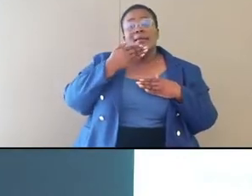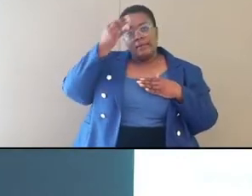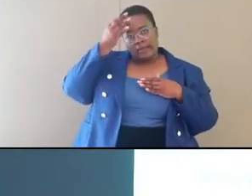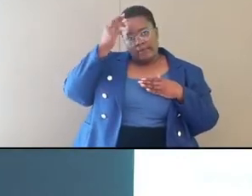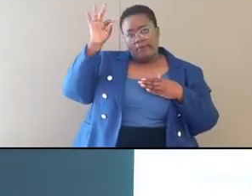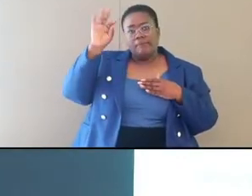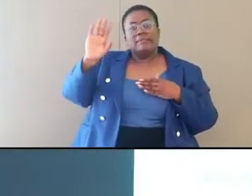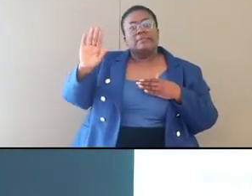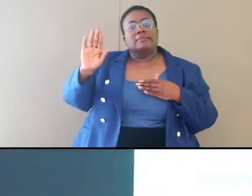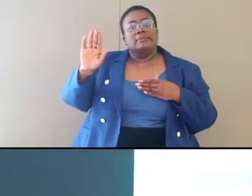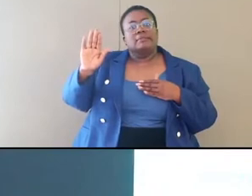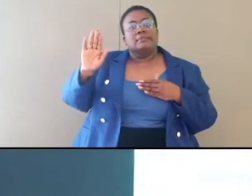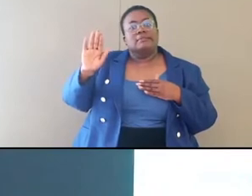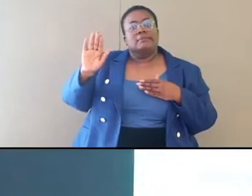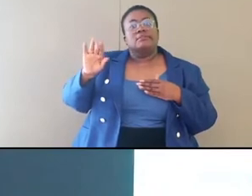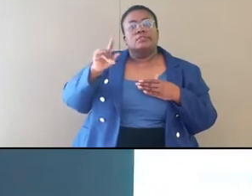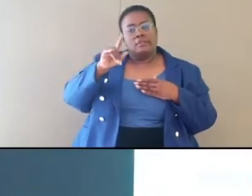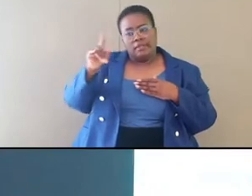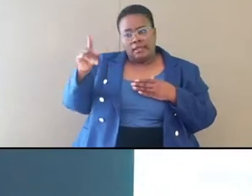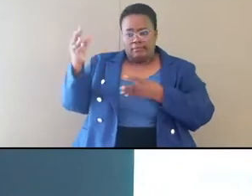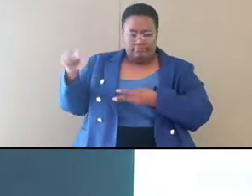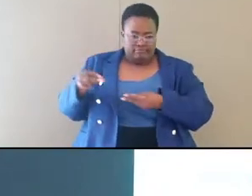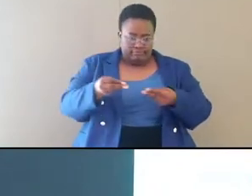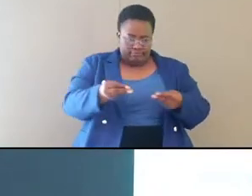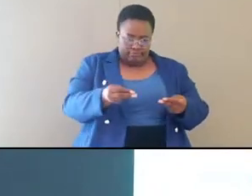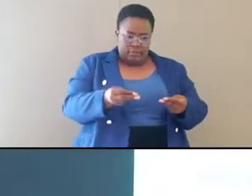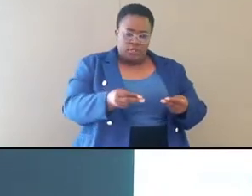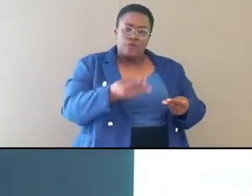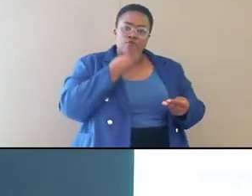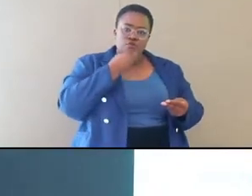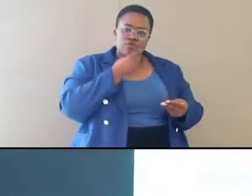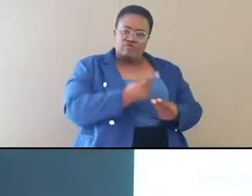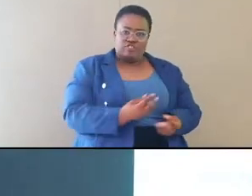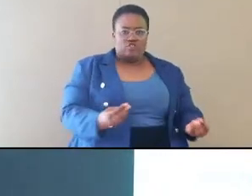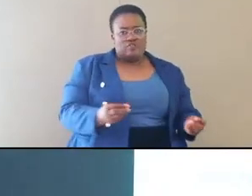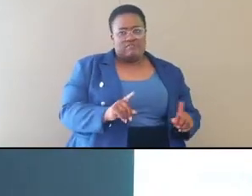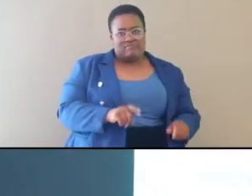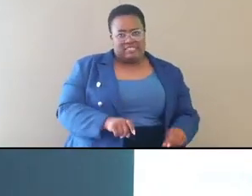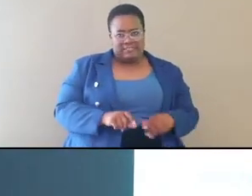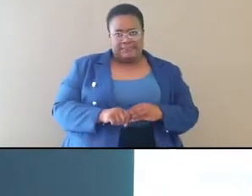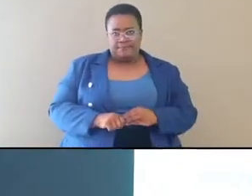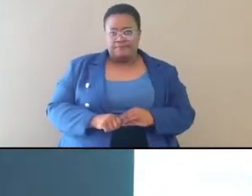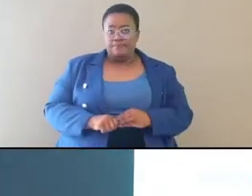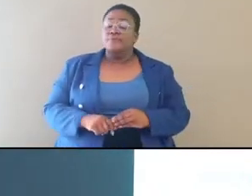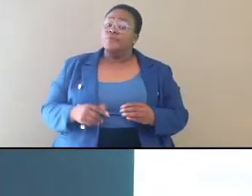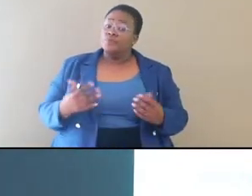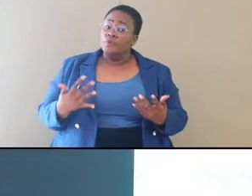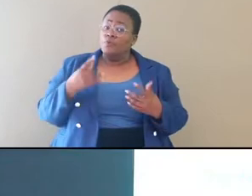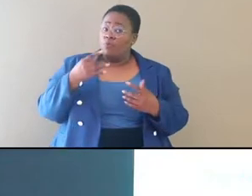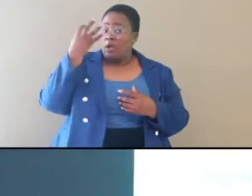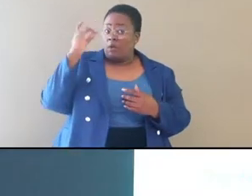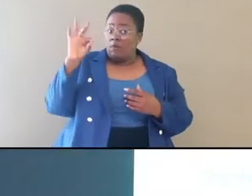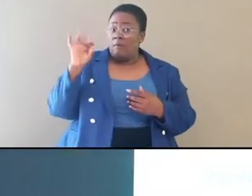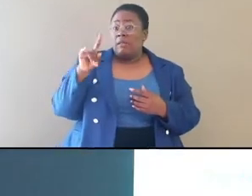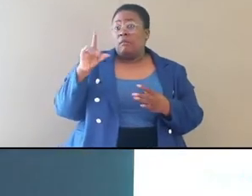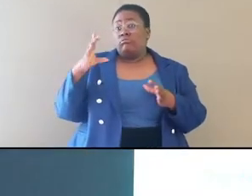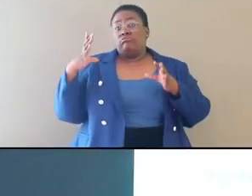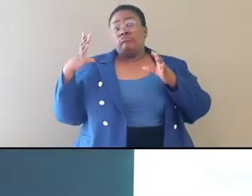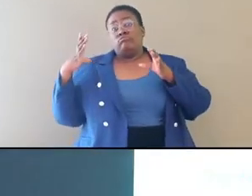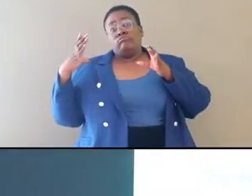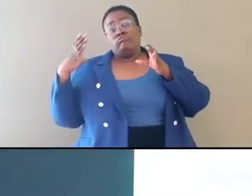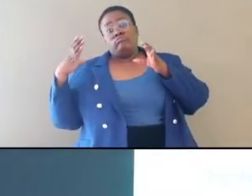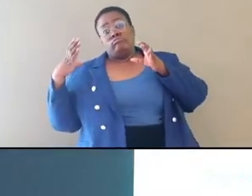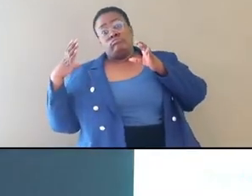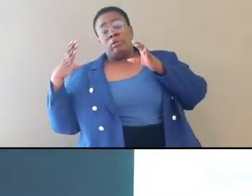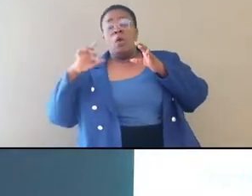role, and they become the provider of the food for the children. And for the state, this is a very high burden because what we're looking at